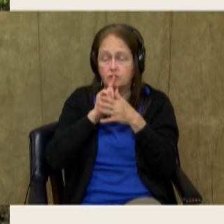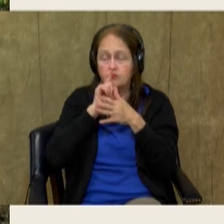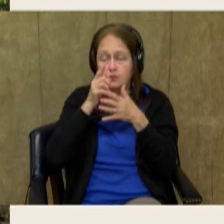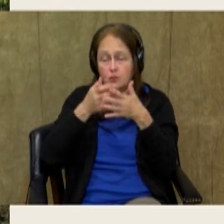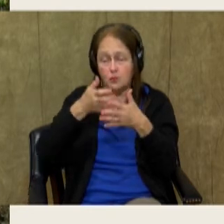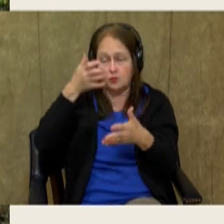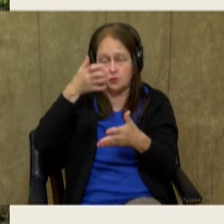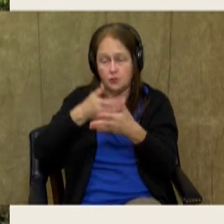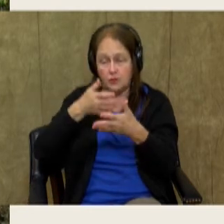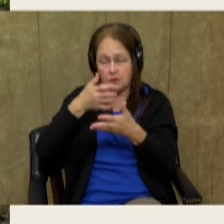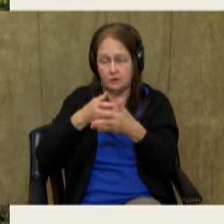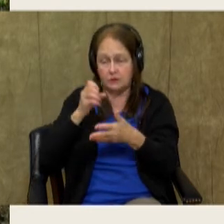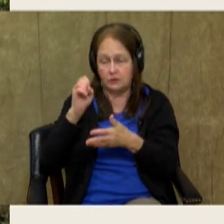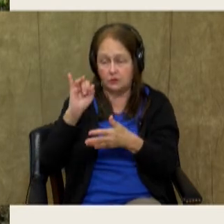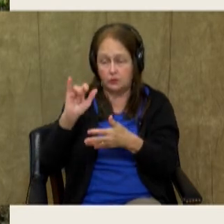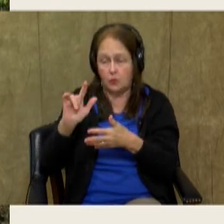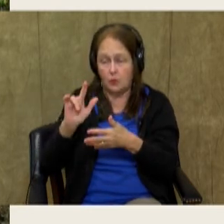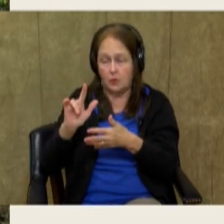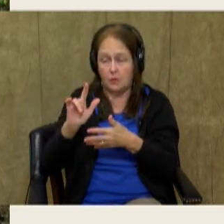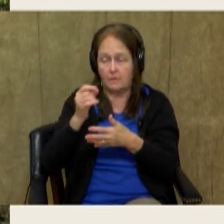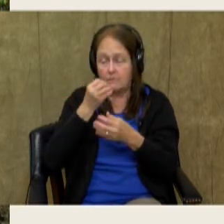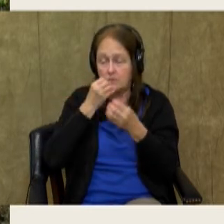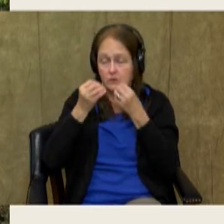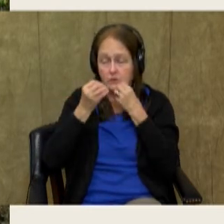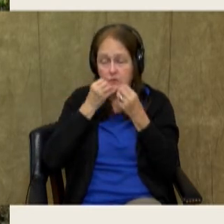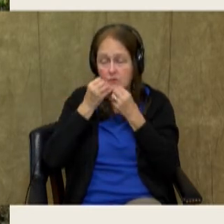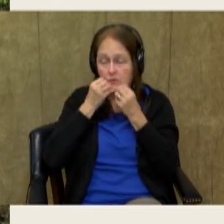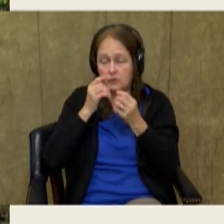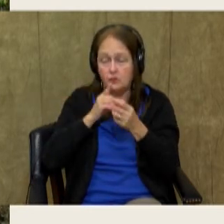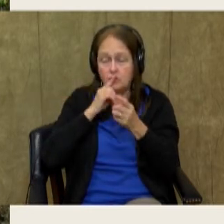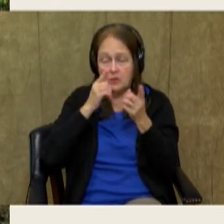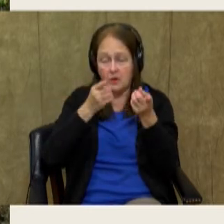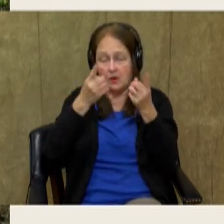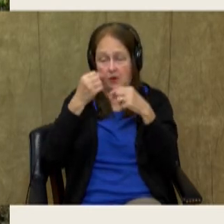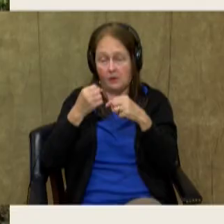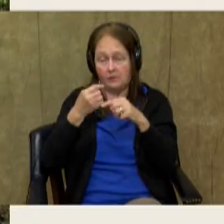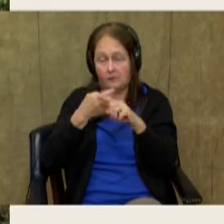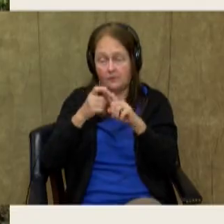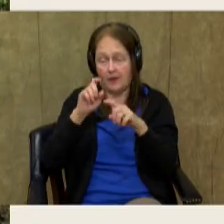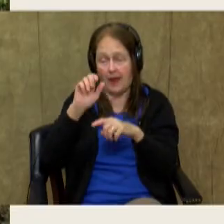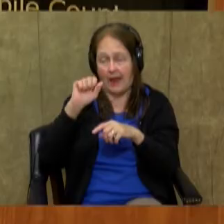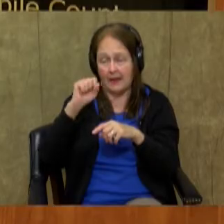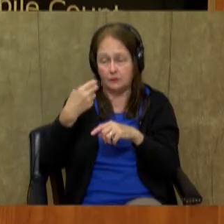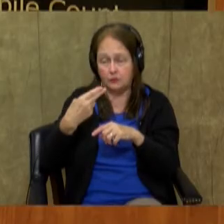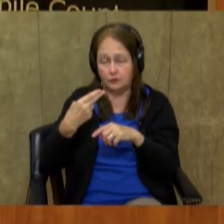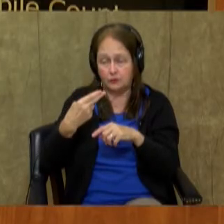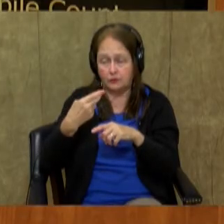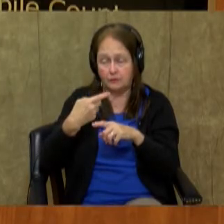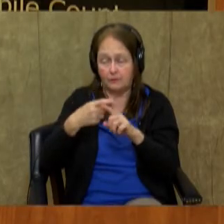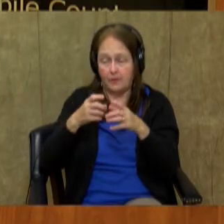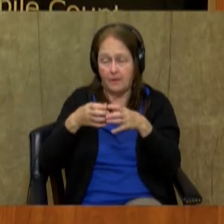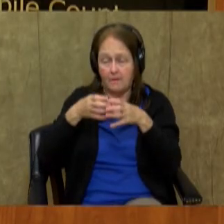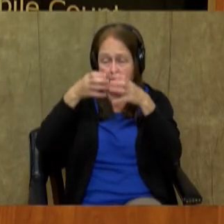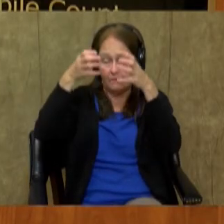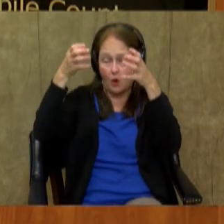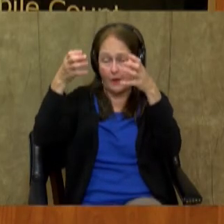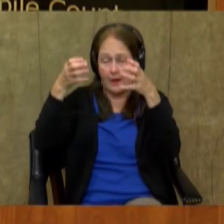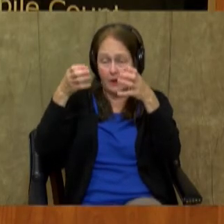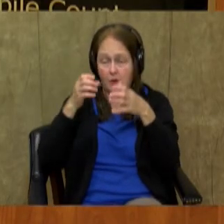richest soil in the world. The nutrient-rich soil that comes from ash from the volcanoes makes farming